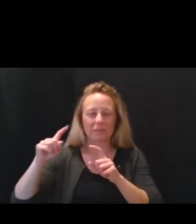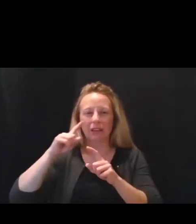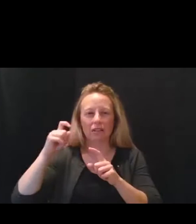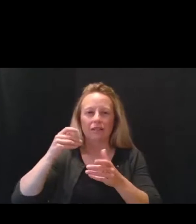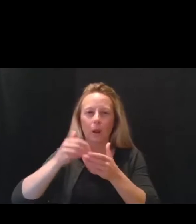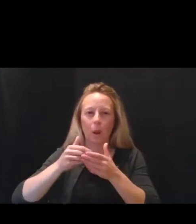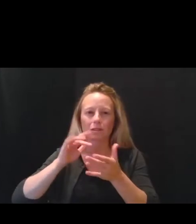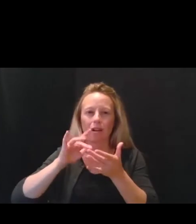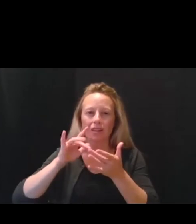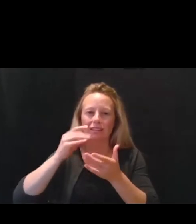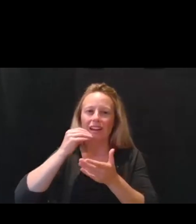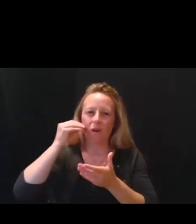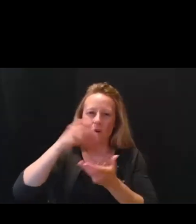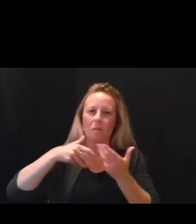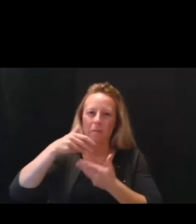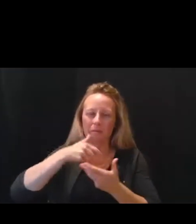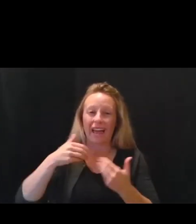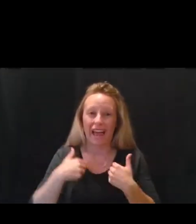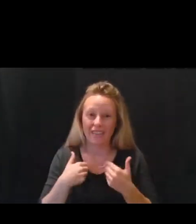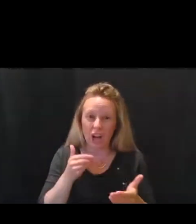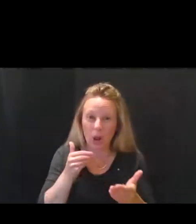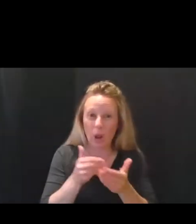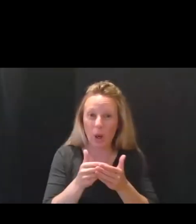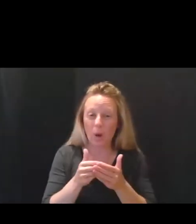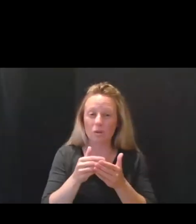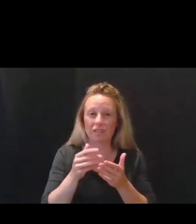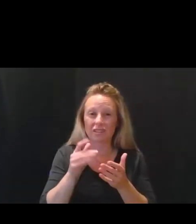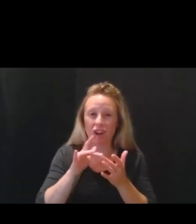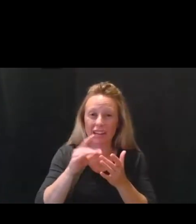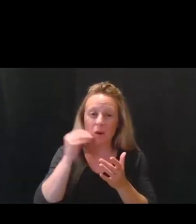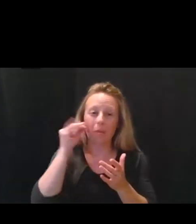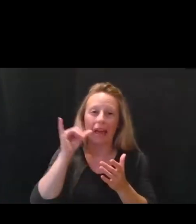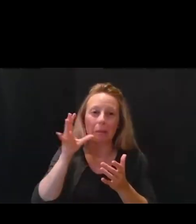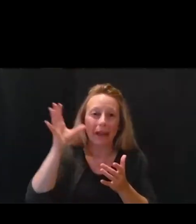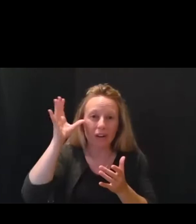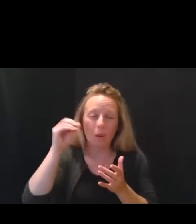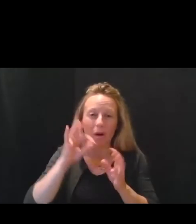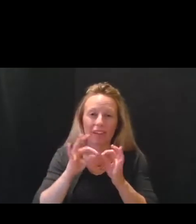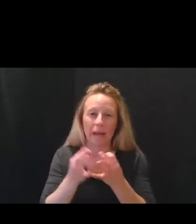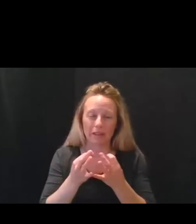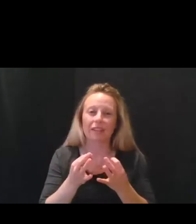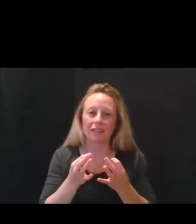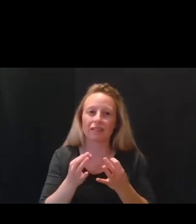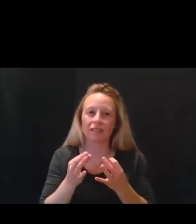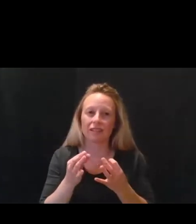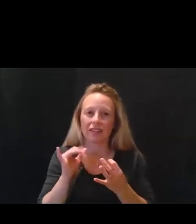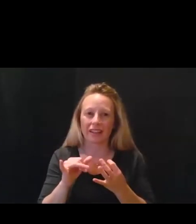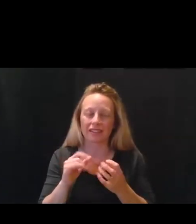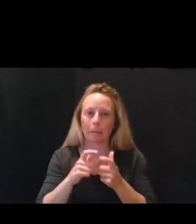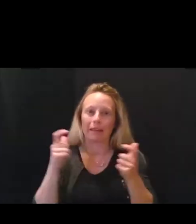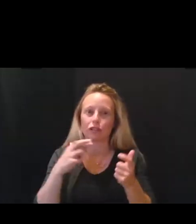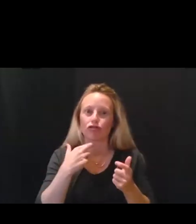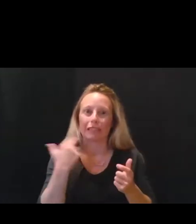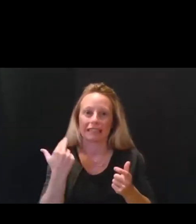home. So having a close contact, a parent or a family member at home with you is by far the biggest risk factor